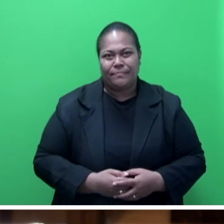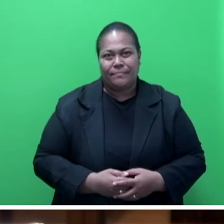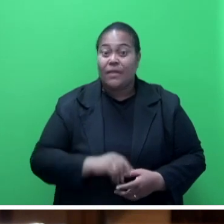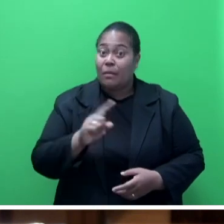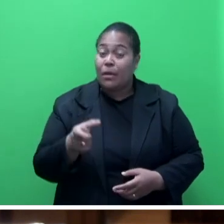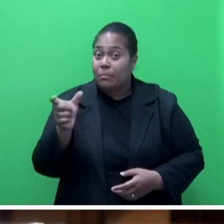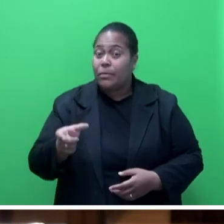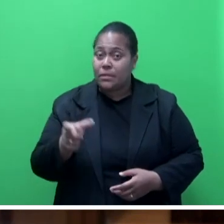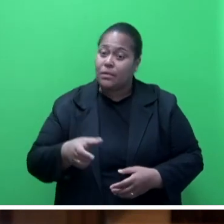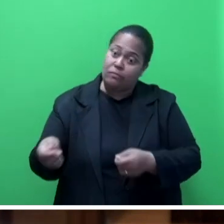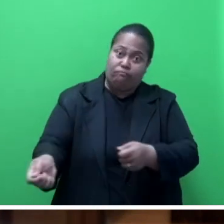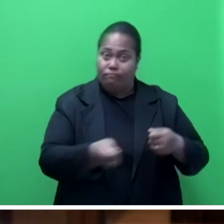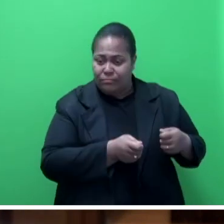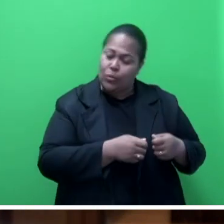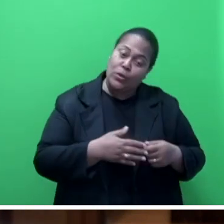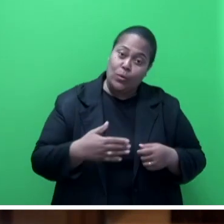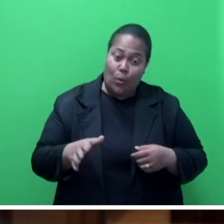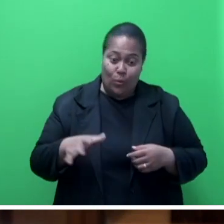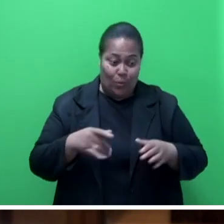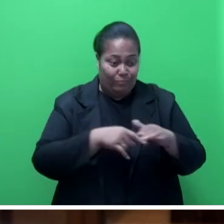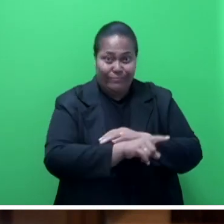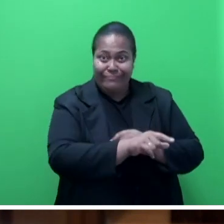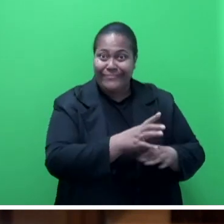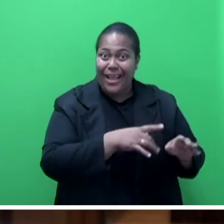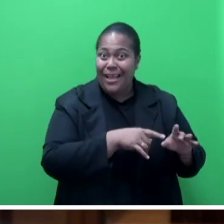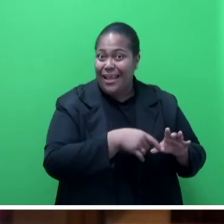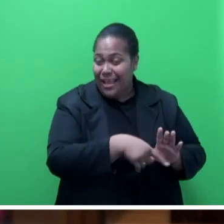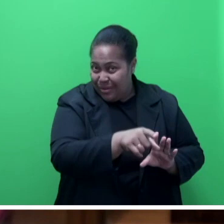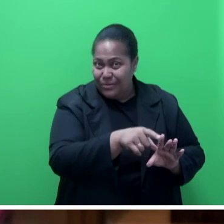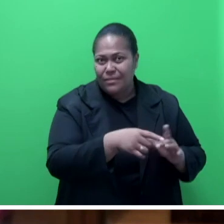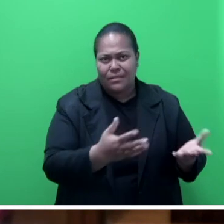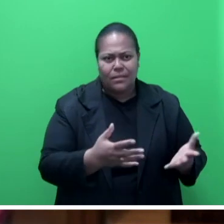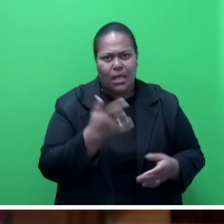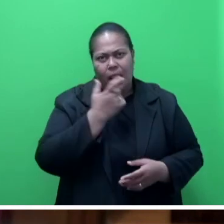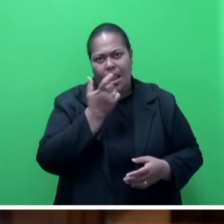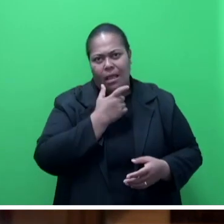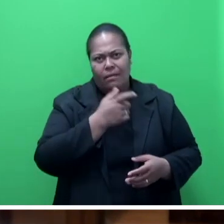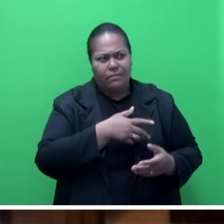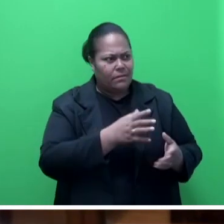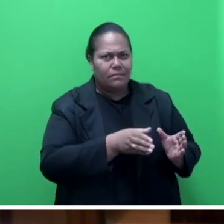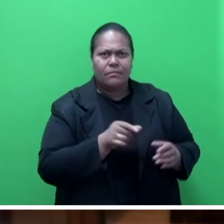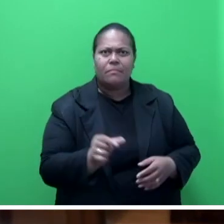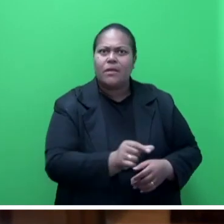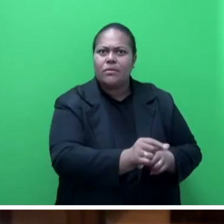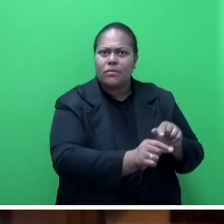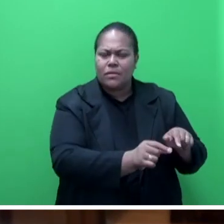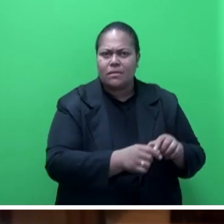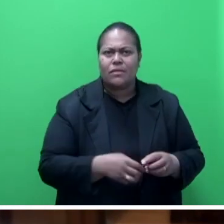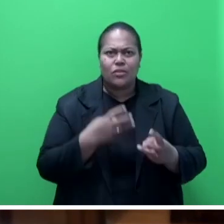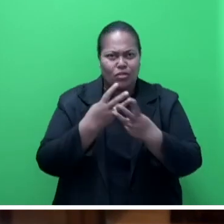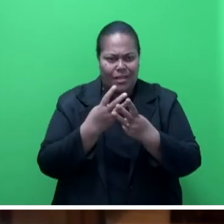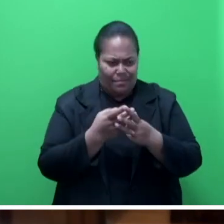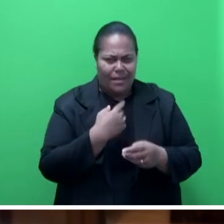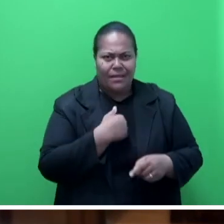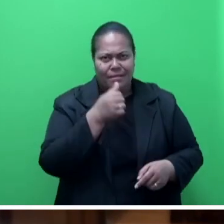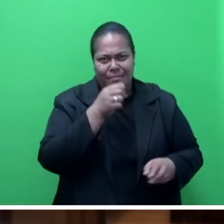clapping his hands and laughing as they brought themselves back in here. The Sodelpa, I mean, Mr. Speaker. Honourable